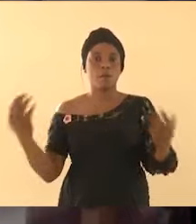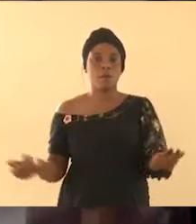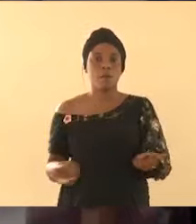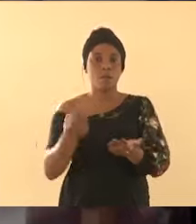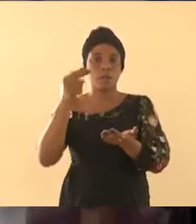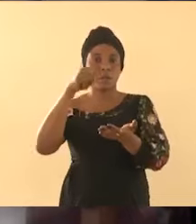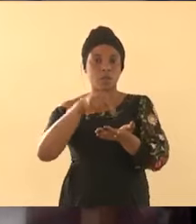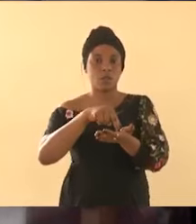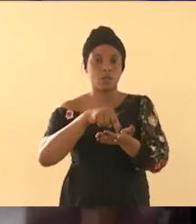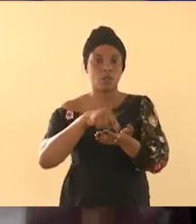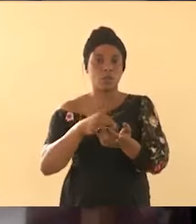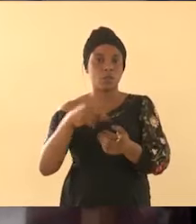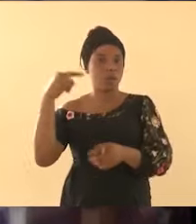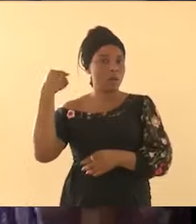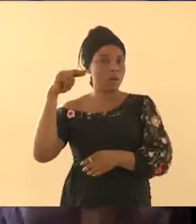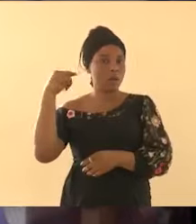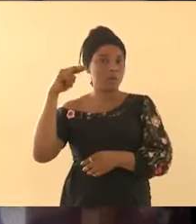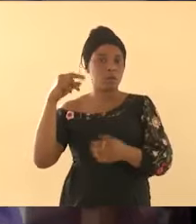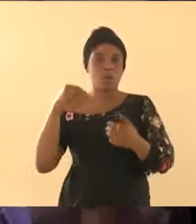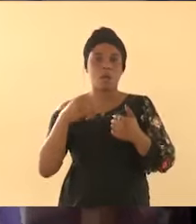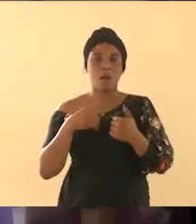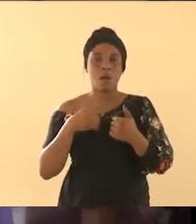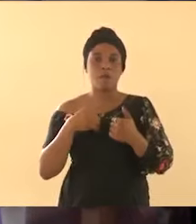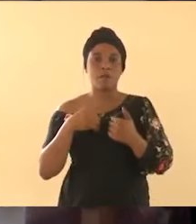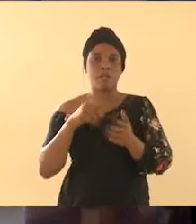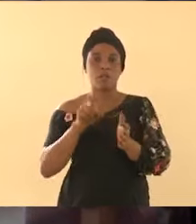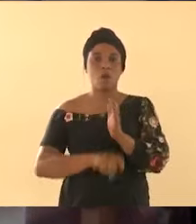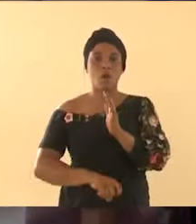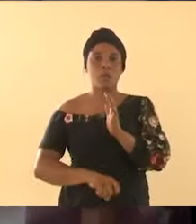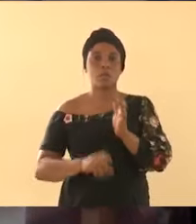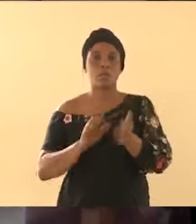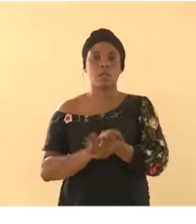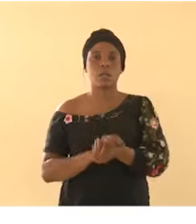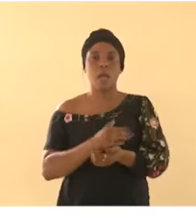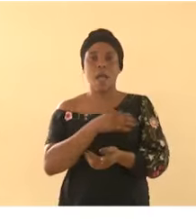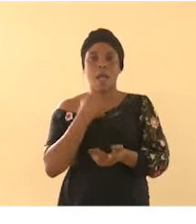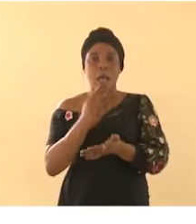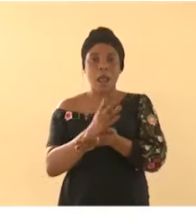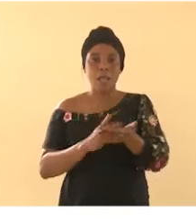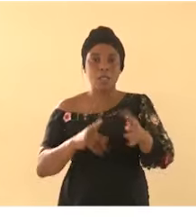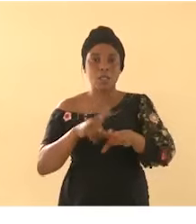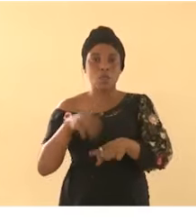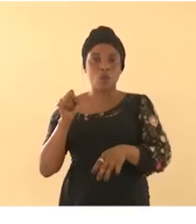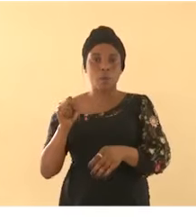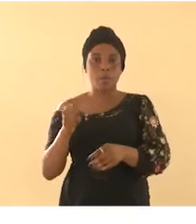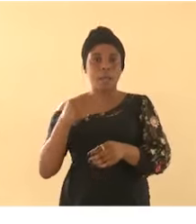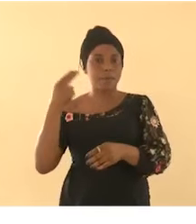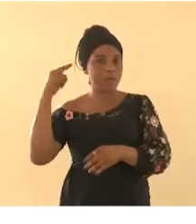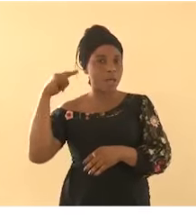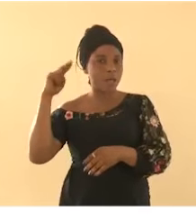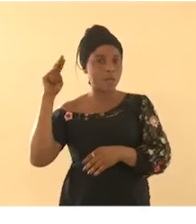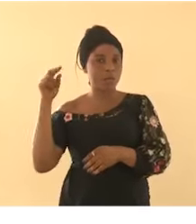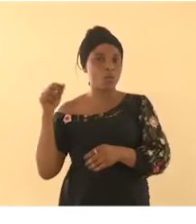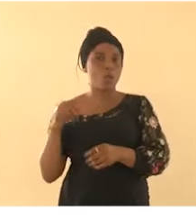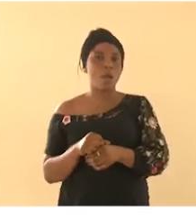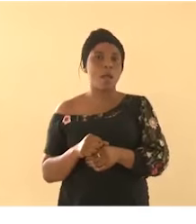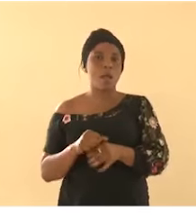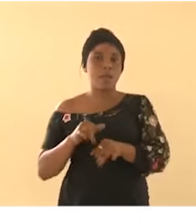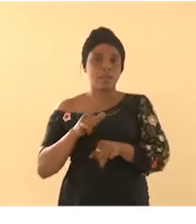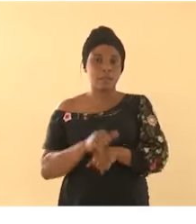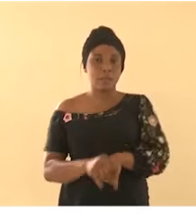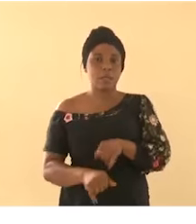of the resurrection. History must, however, take its course. And sometimes history is